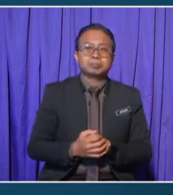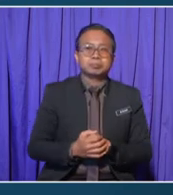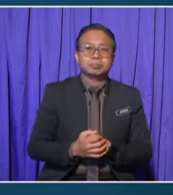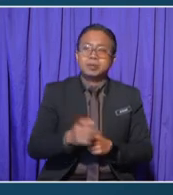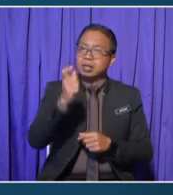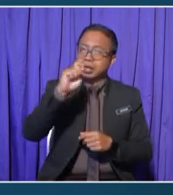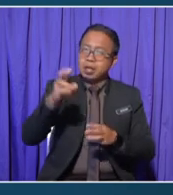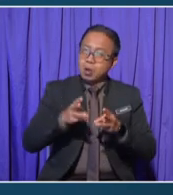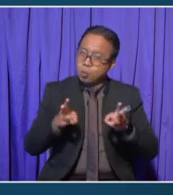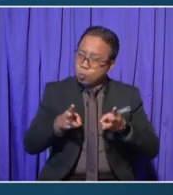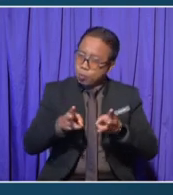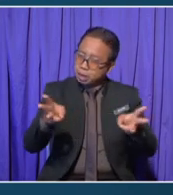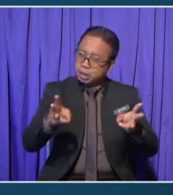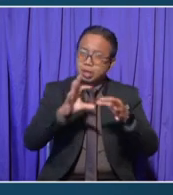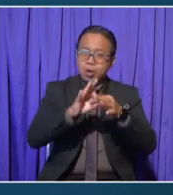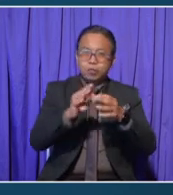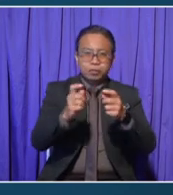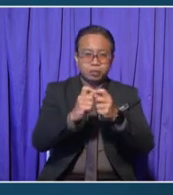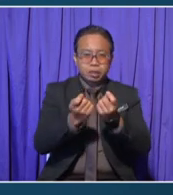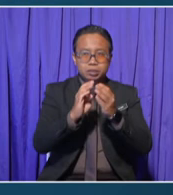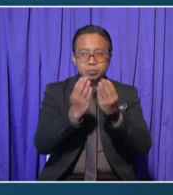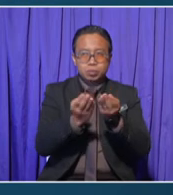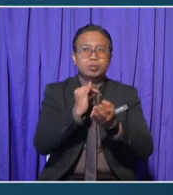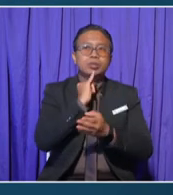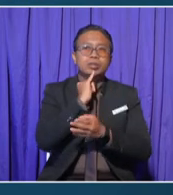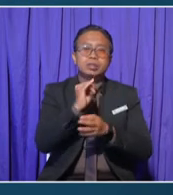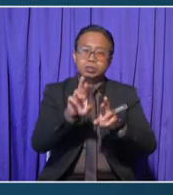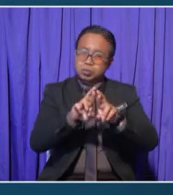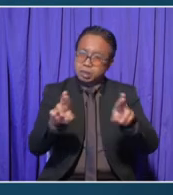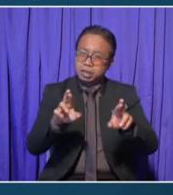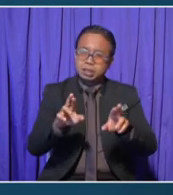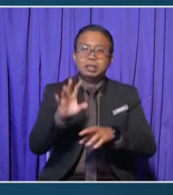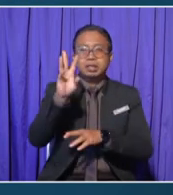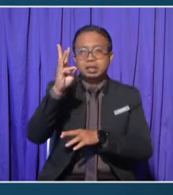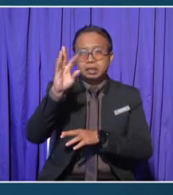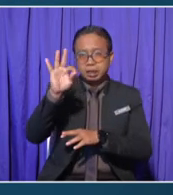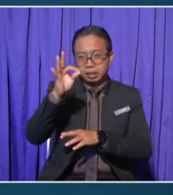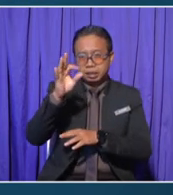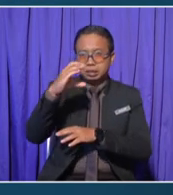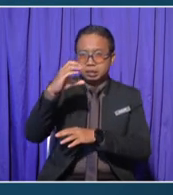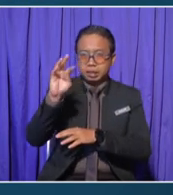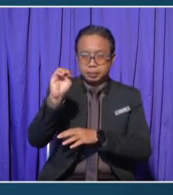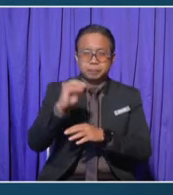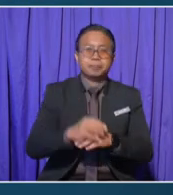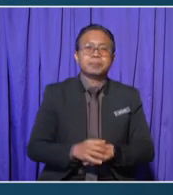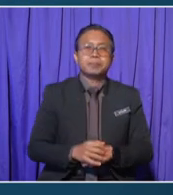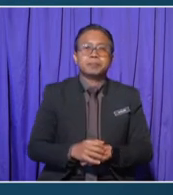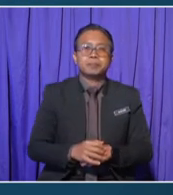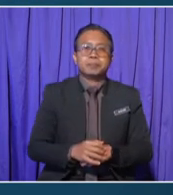The width of the textbook measured with the ruler is 90 centimeters.